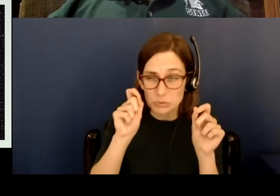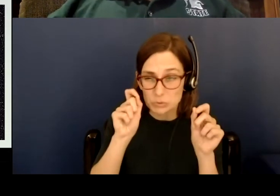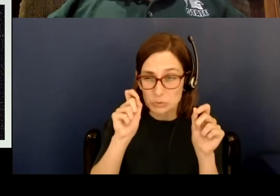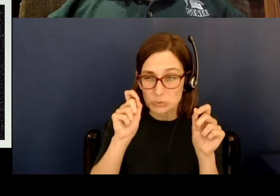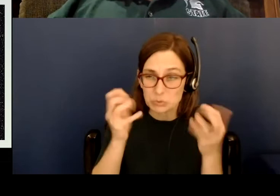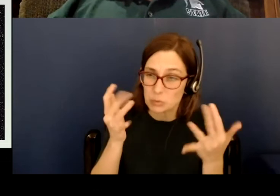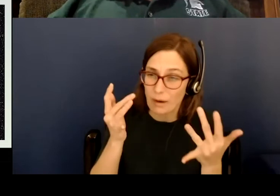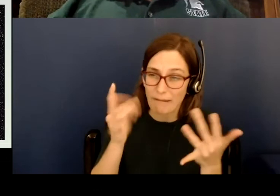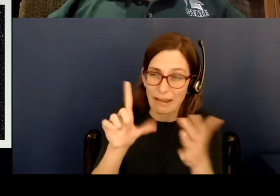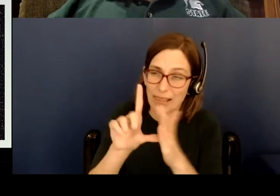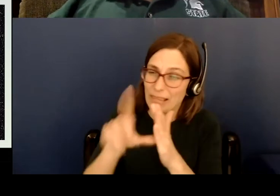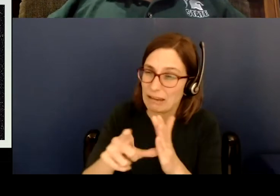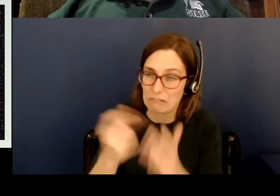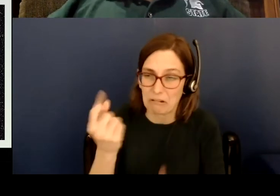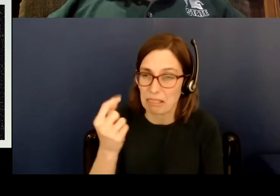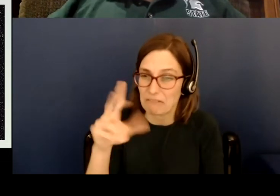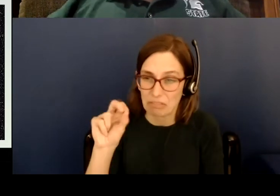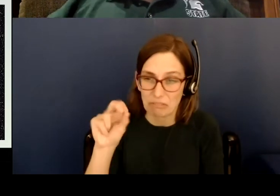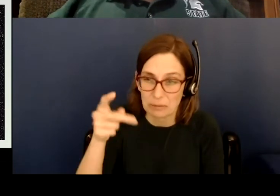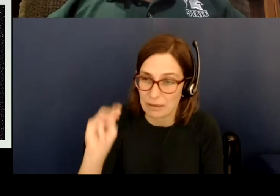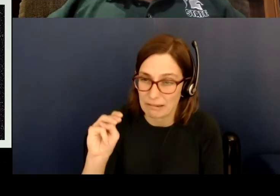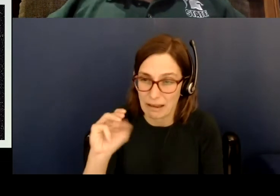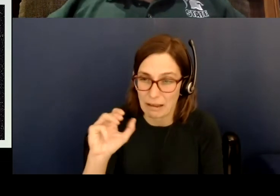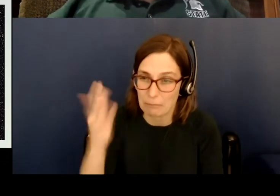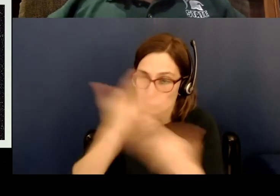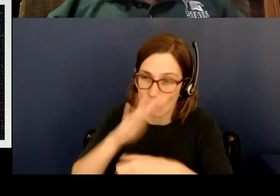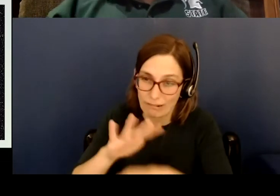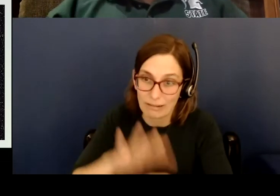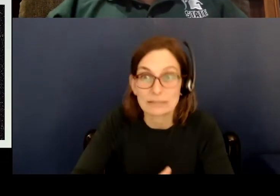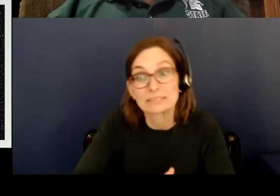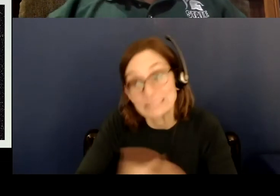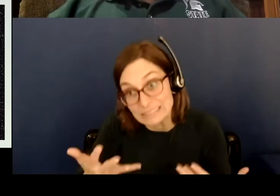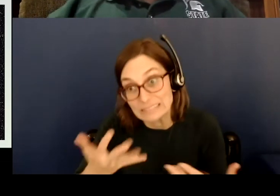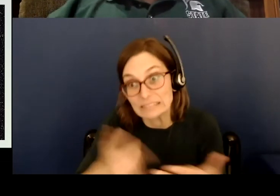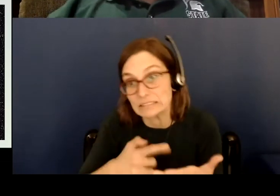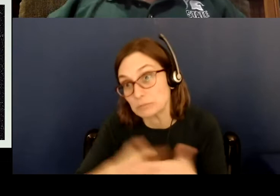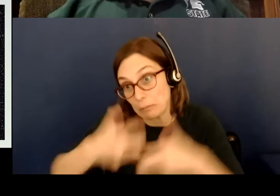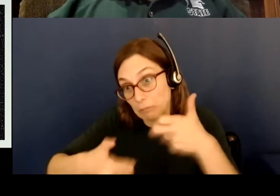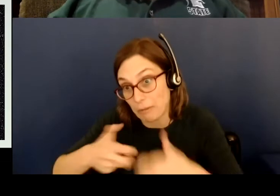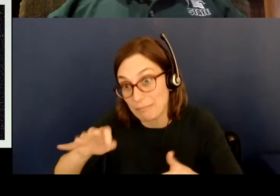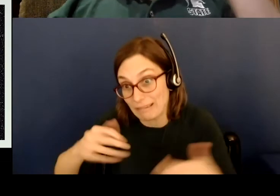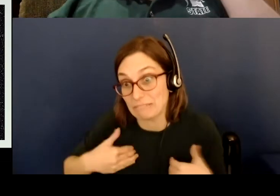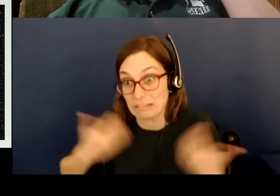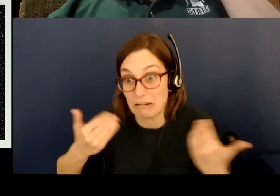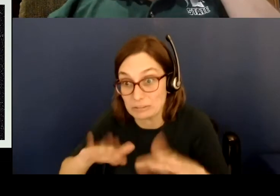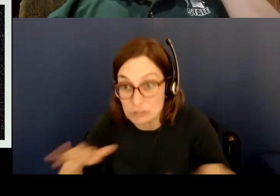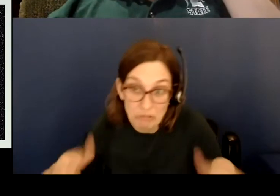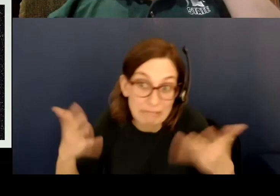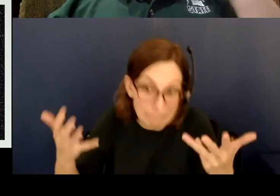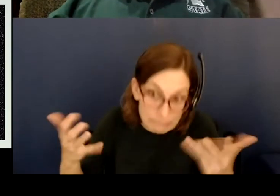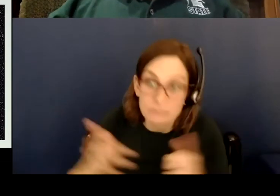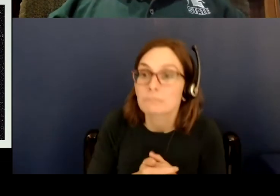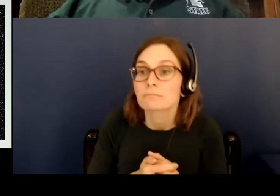until 11:30 at night before it's dark. That can be annoying for a family with young children. As far